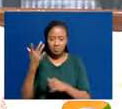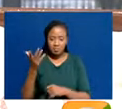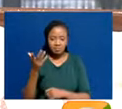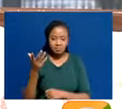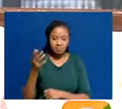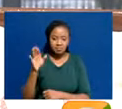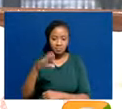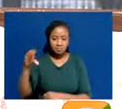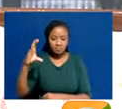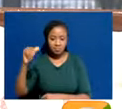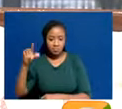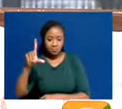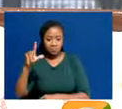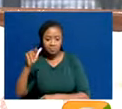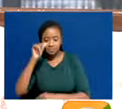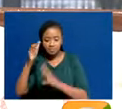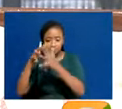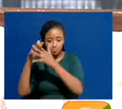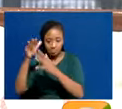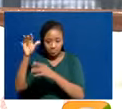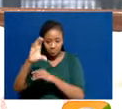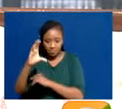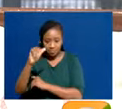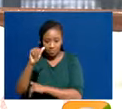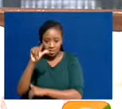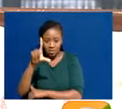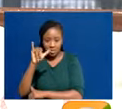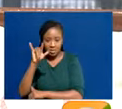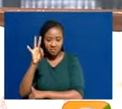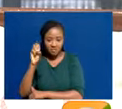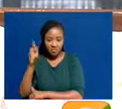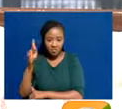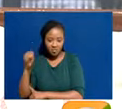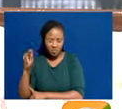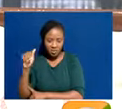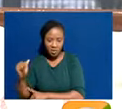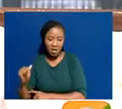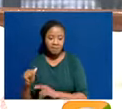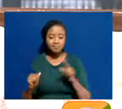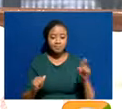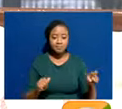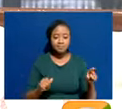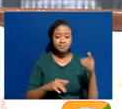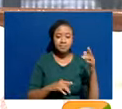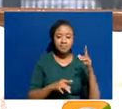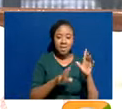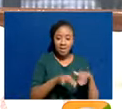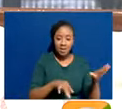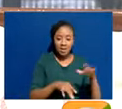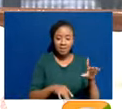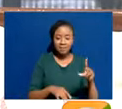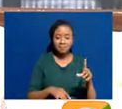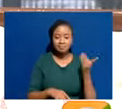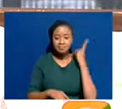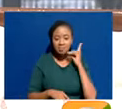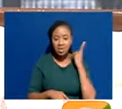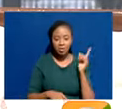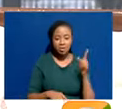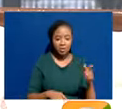the same one that a teenager in Dandora has. But the need is different. Why are we not tapping into that